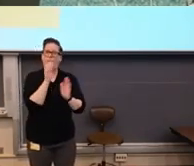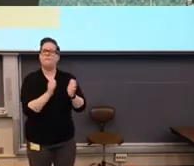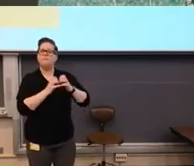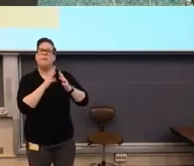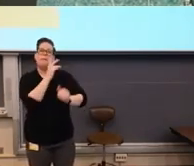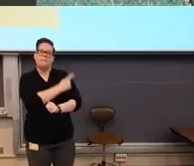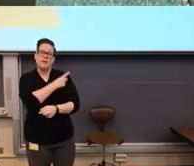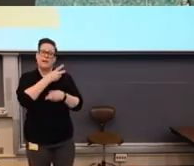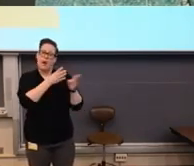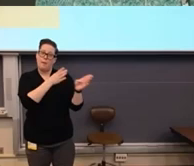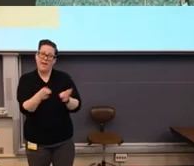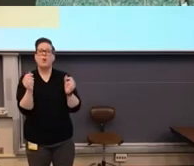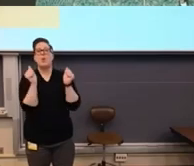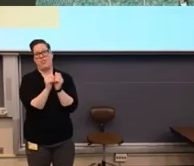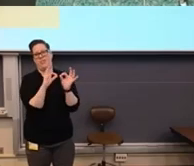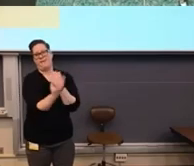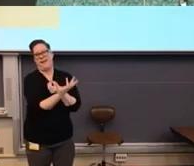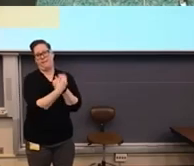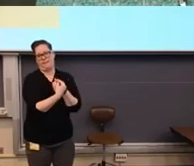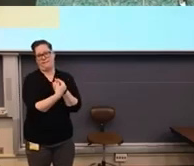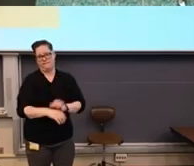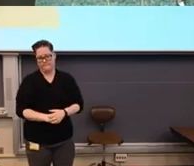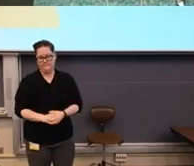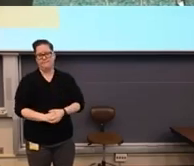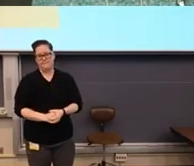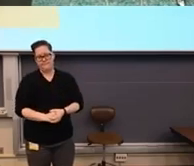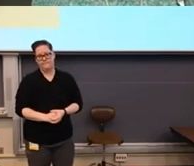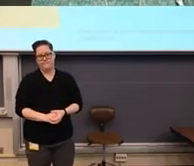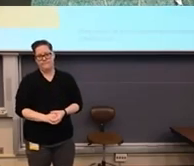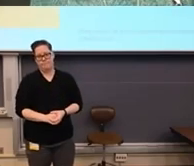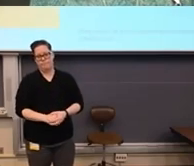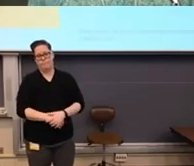patient care plans with family participation.